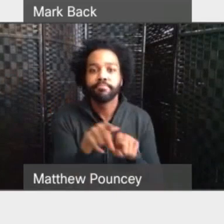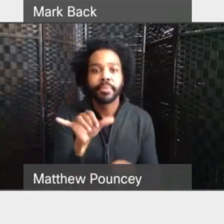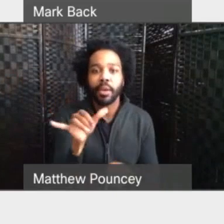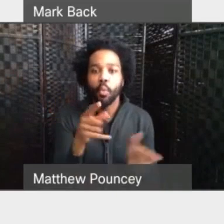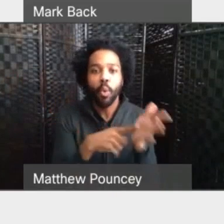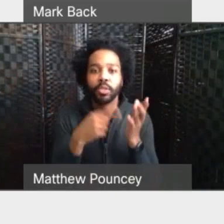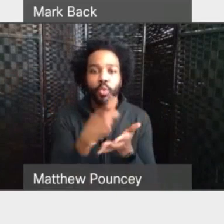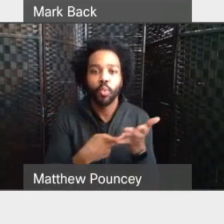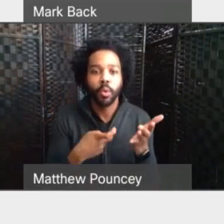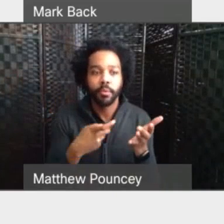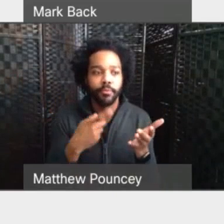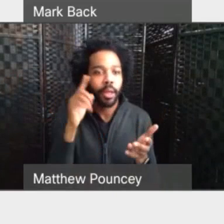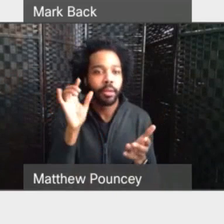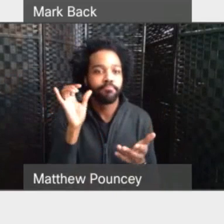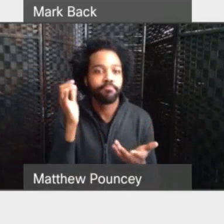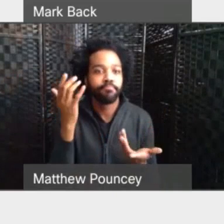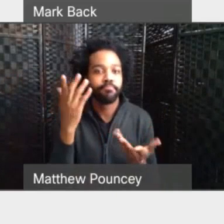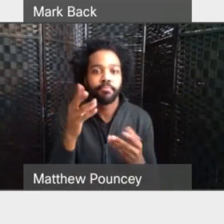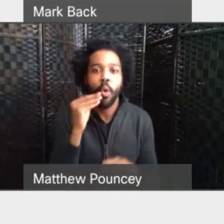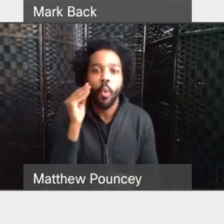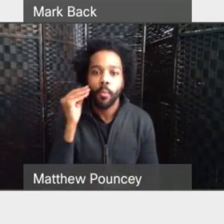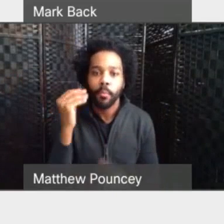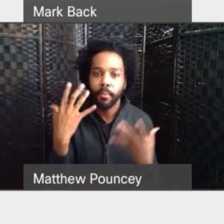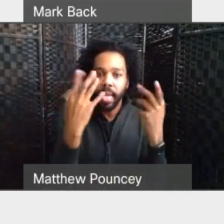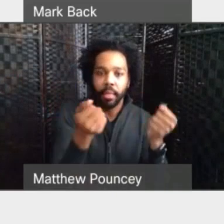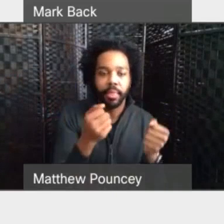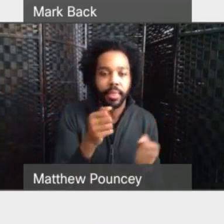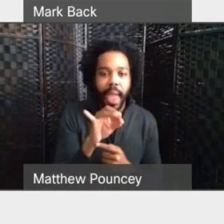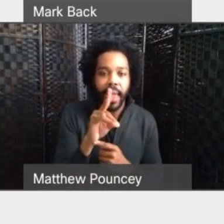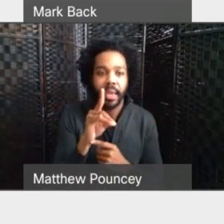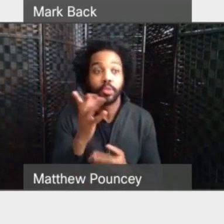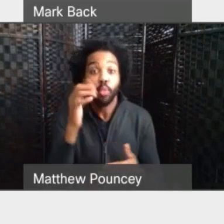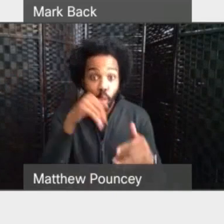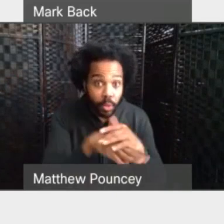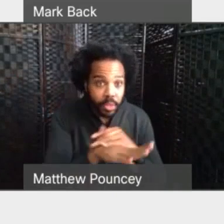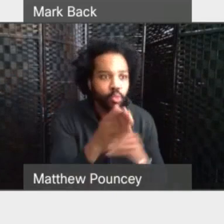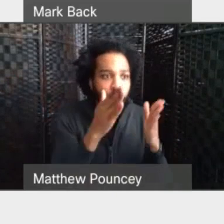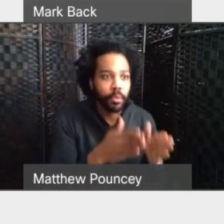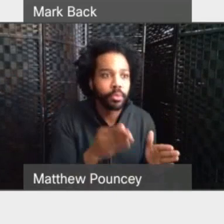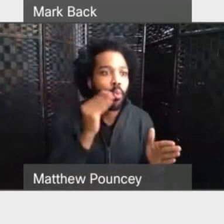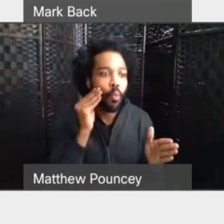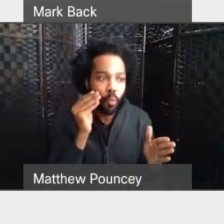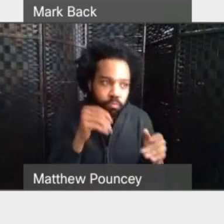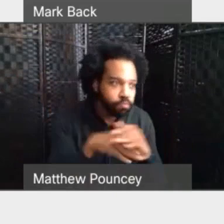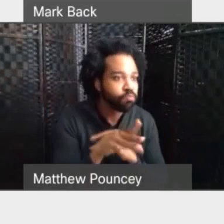of like a home health aide or a personal care attendant who goes into a person's home. Okay,